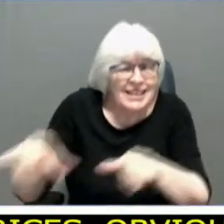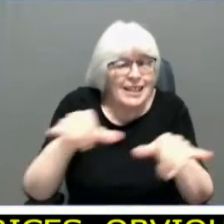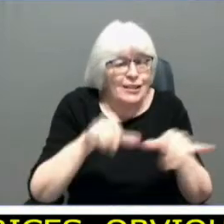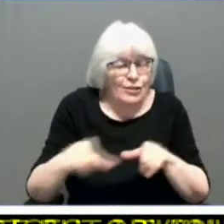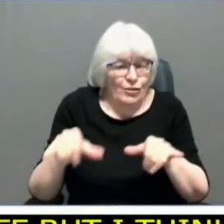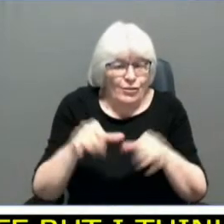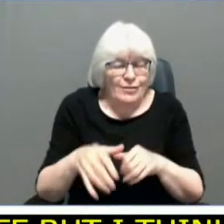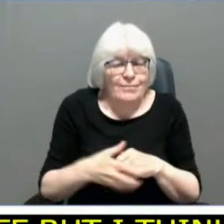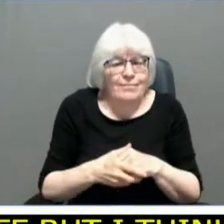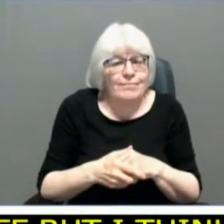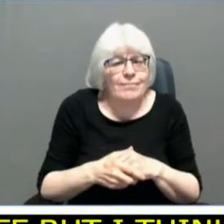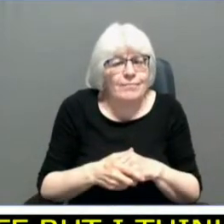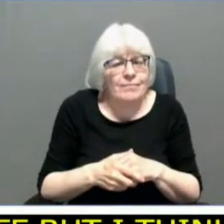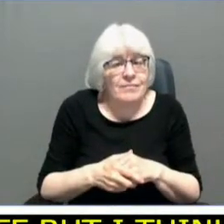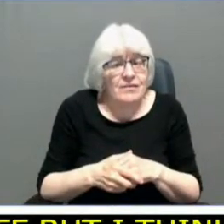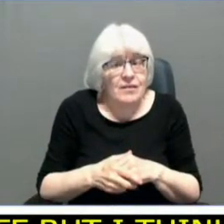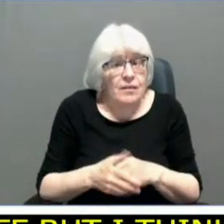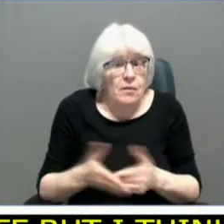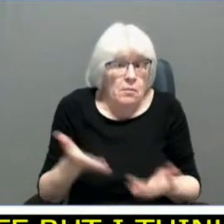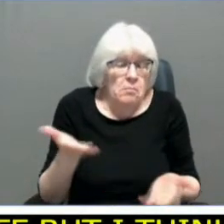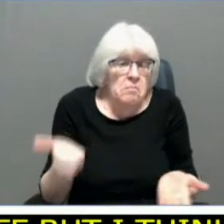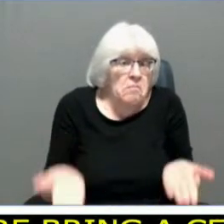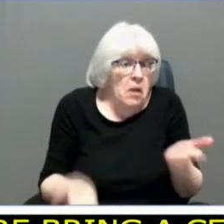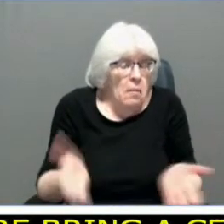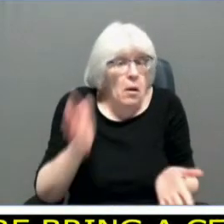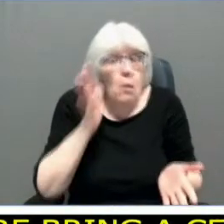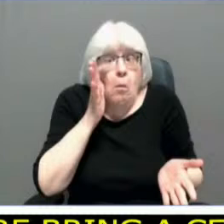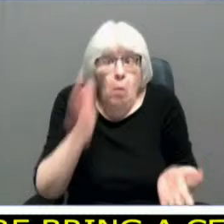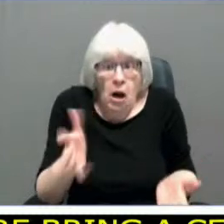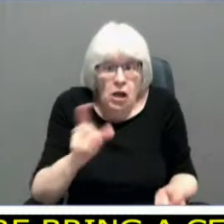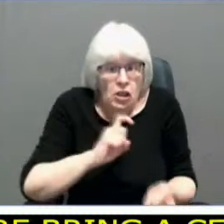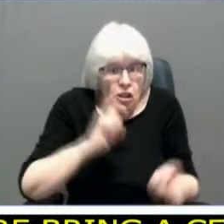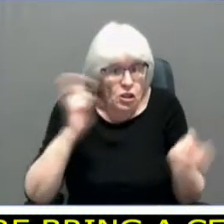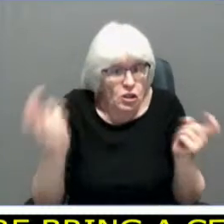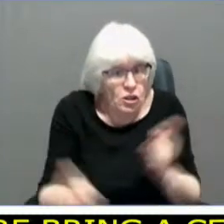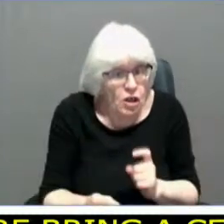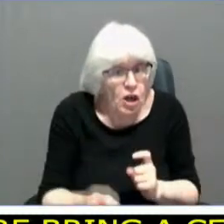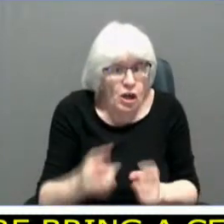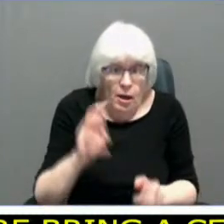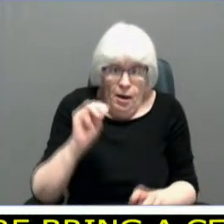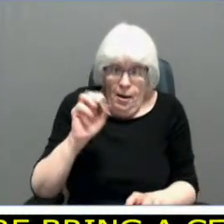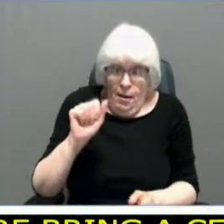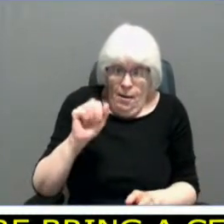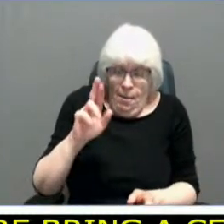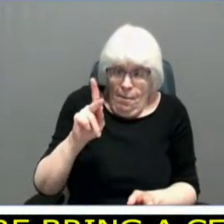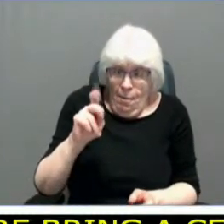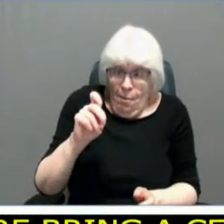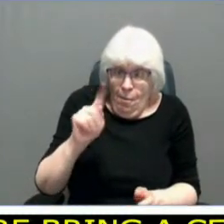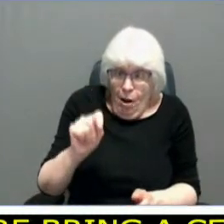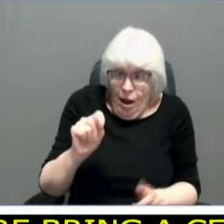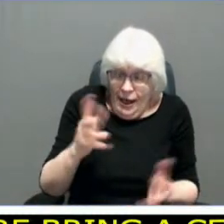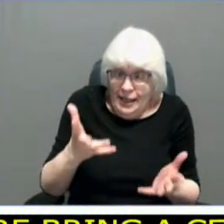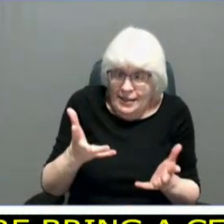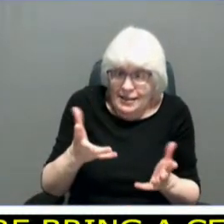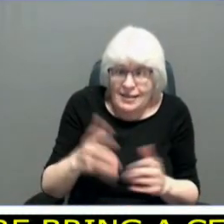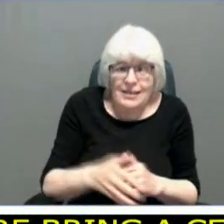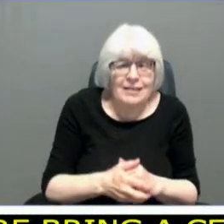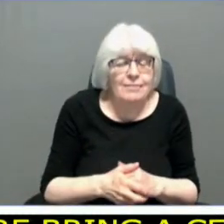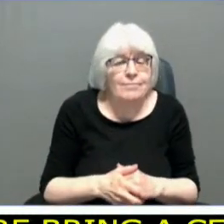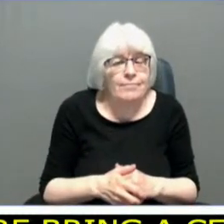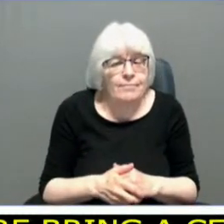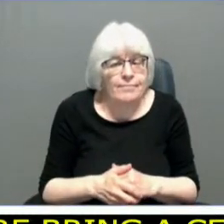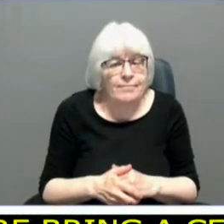change the market, very, very quickly, because it's the uncertainty that the market reacts to. And but to my colleague, Premier